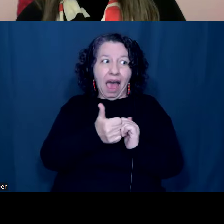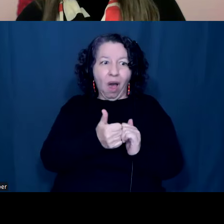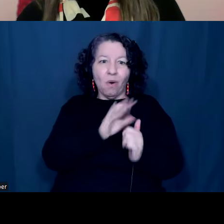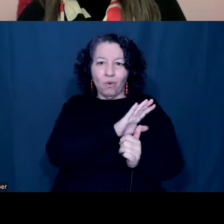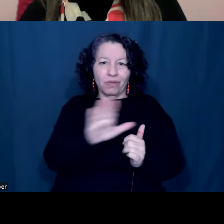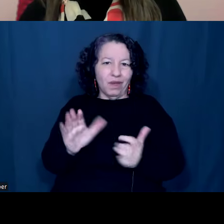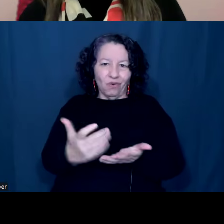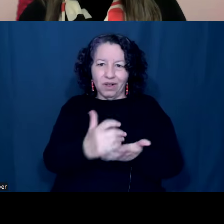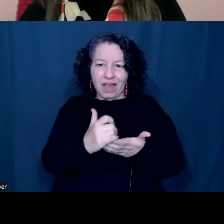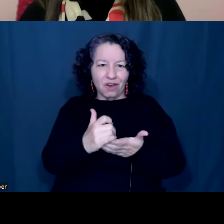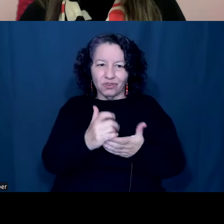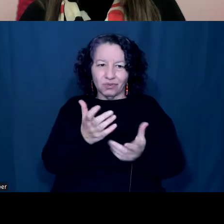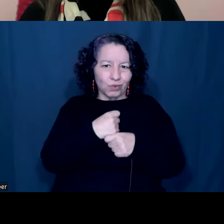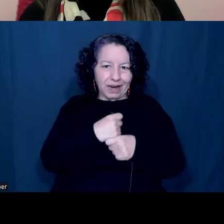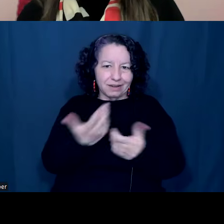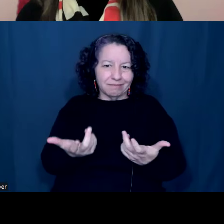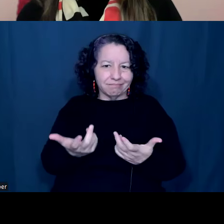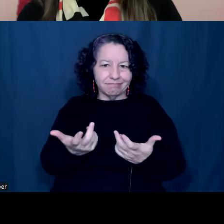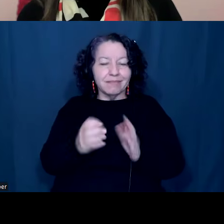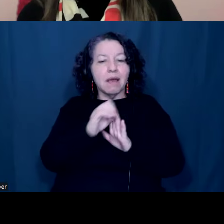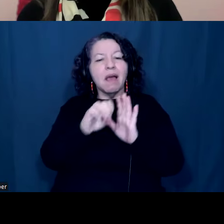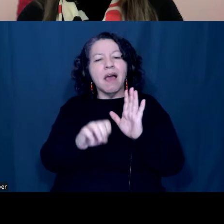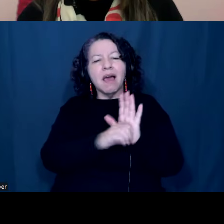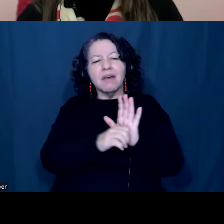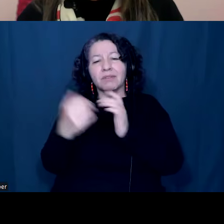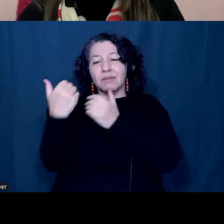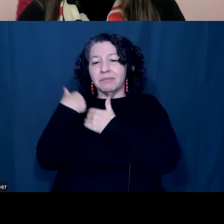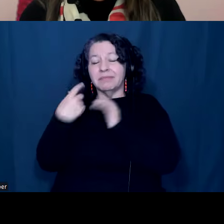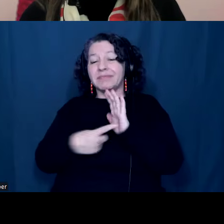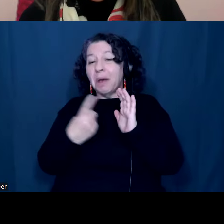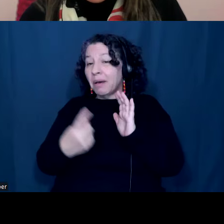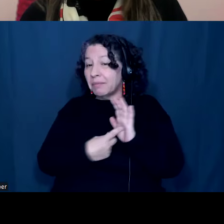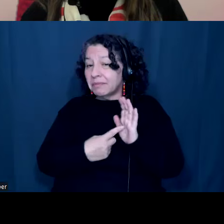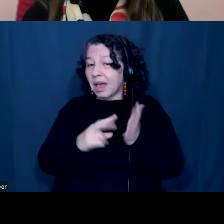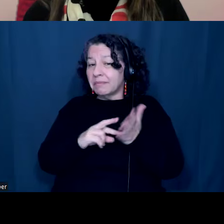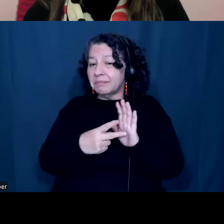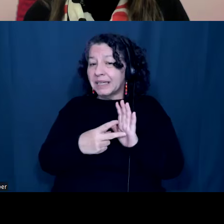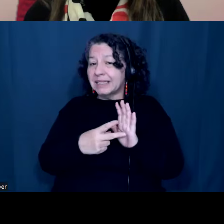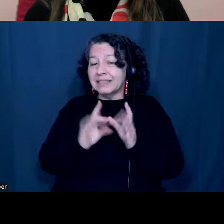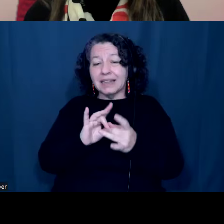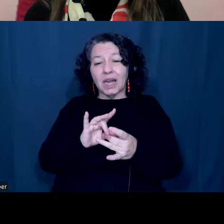and that ethical responsibility sometimes means letting go.